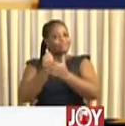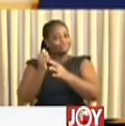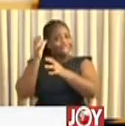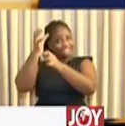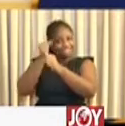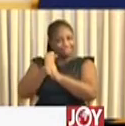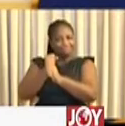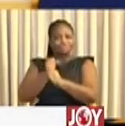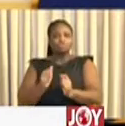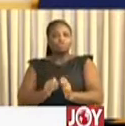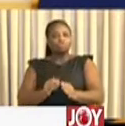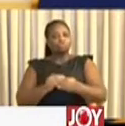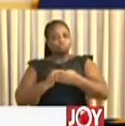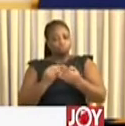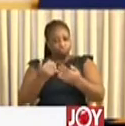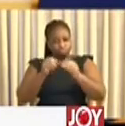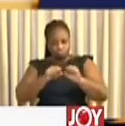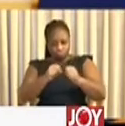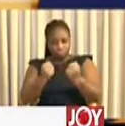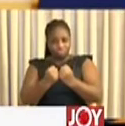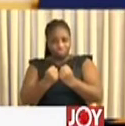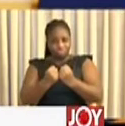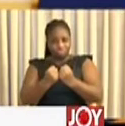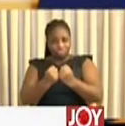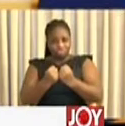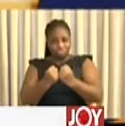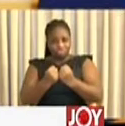social distancing and hygiene protocols.